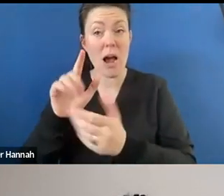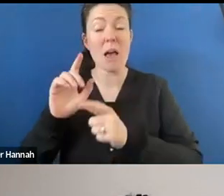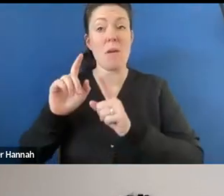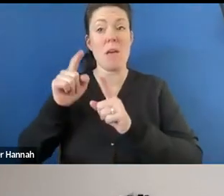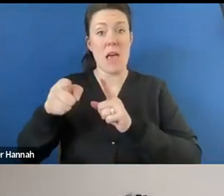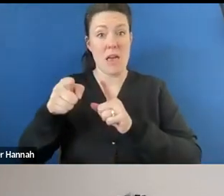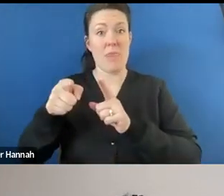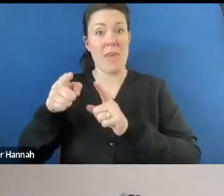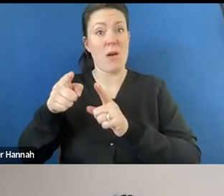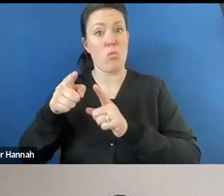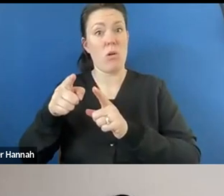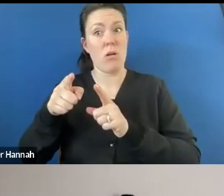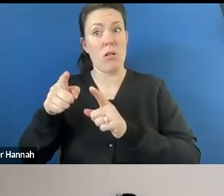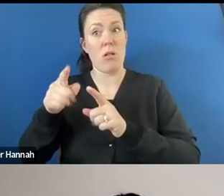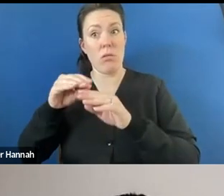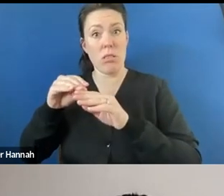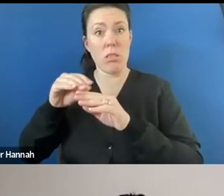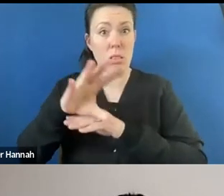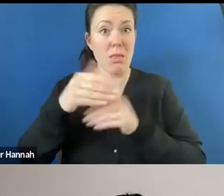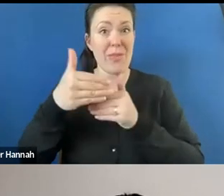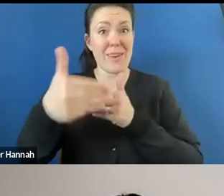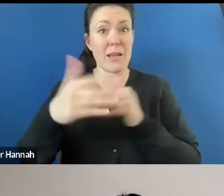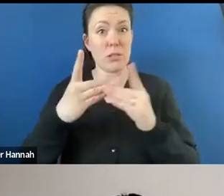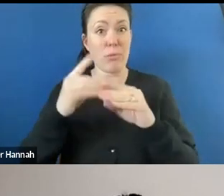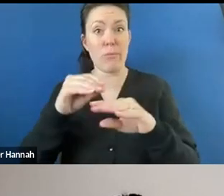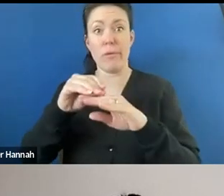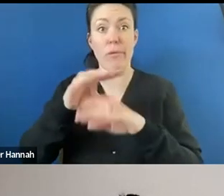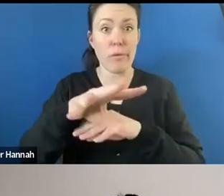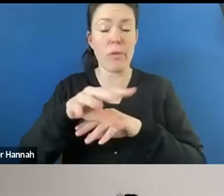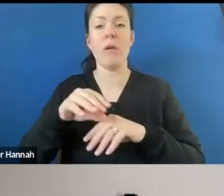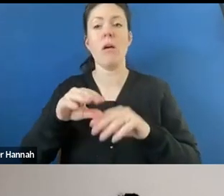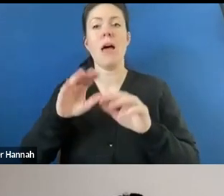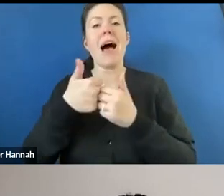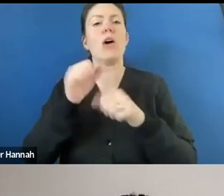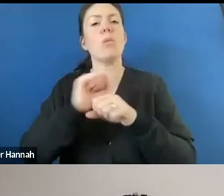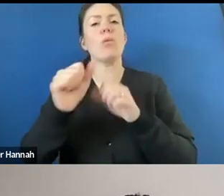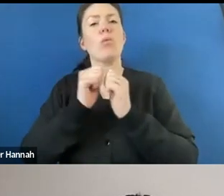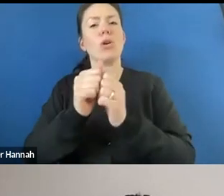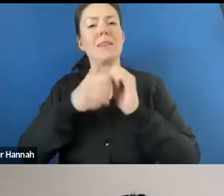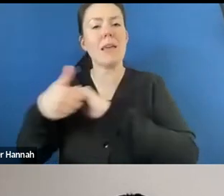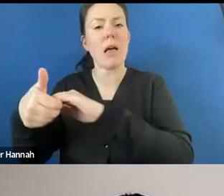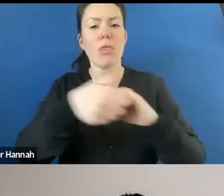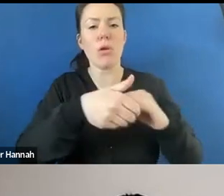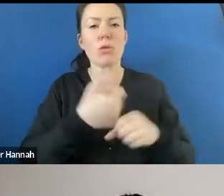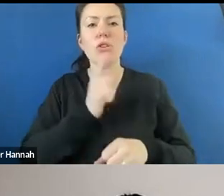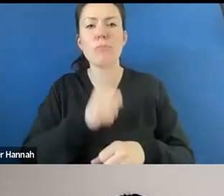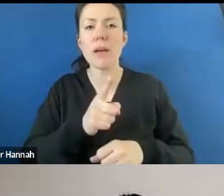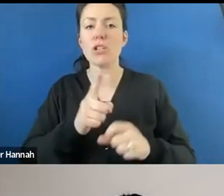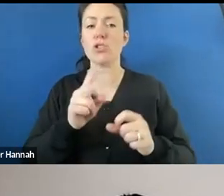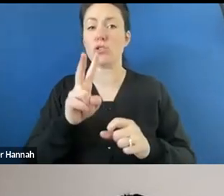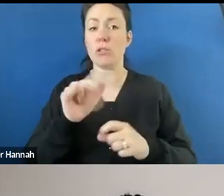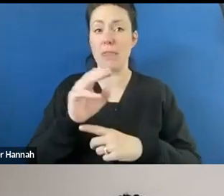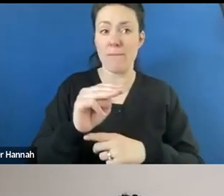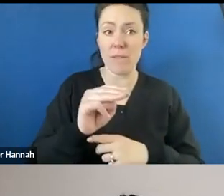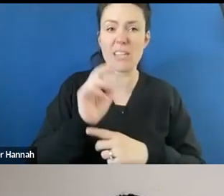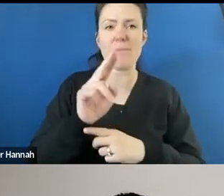for direct services and support. How can we work together to make sure that, one, the victim and survivor, they're safe, and